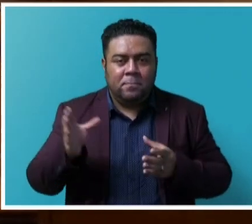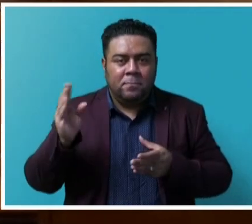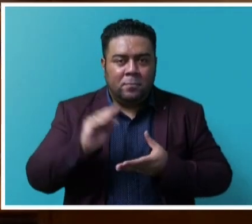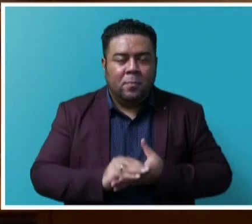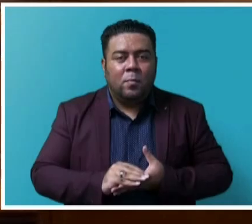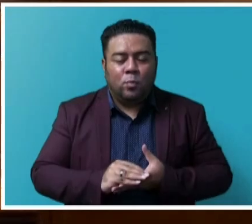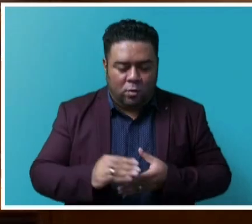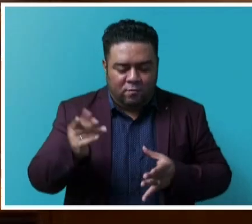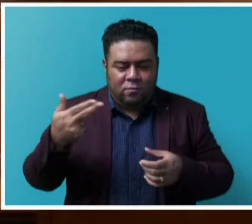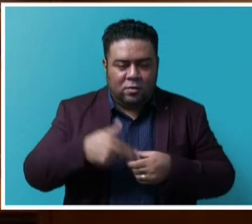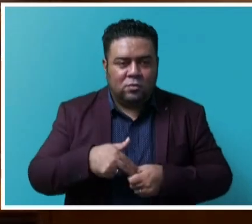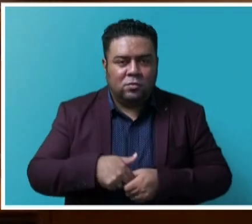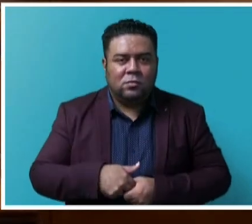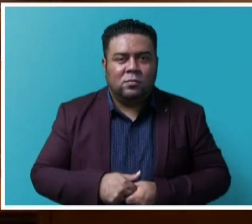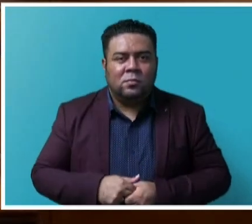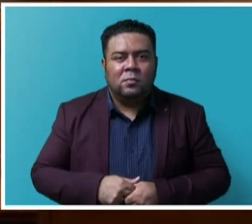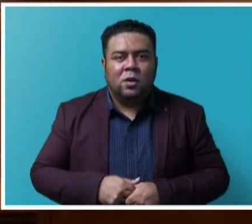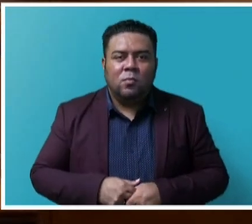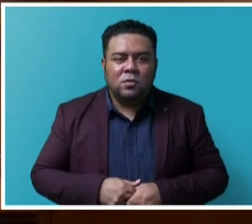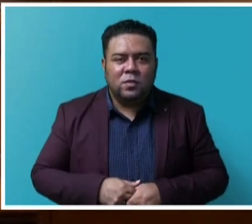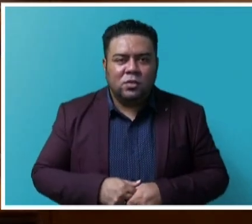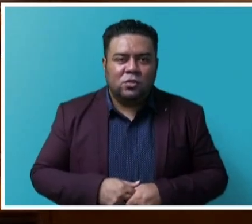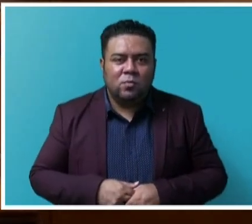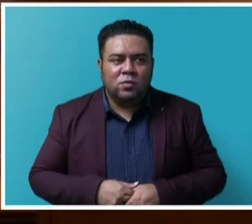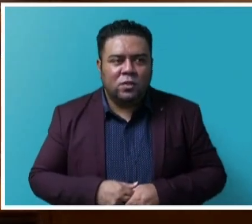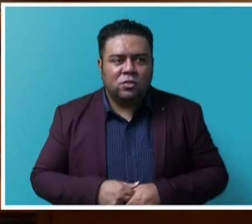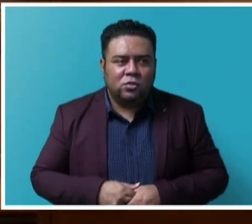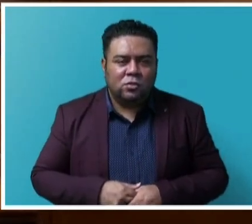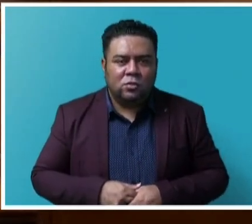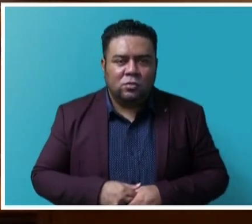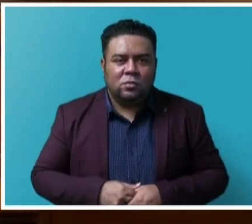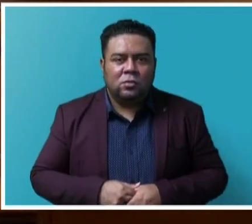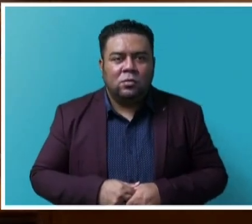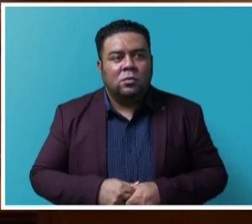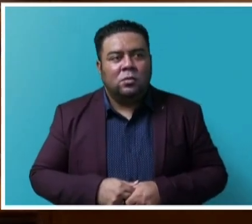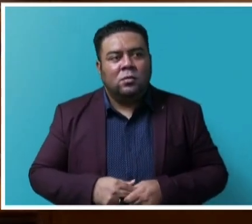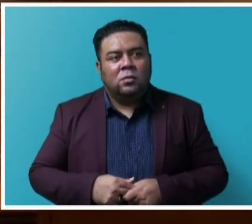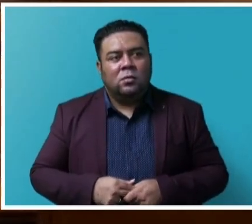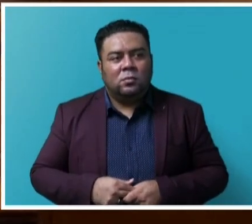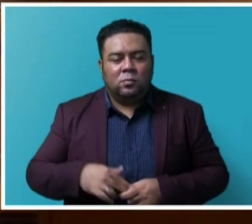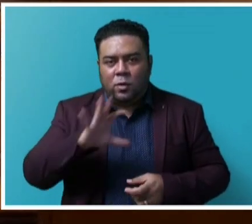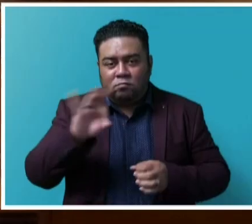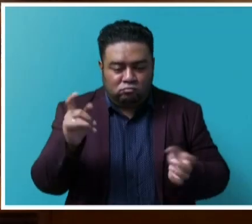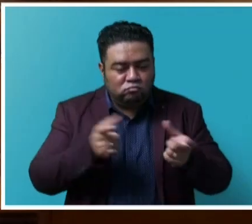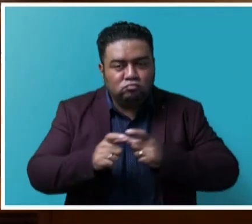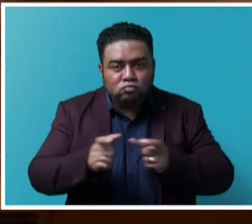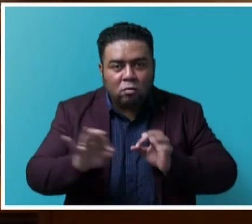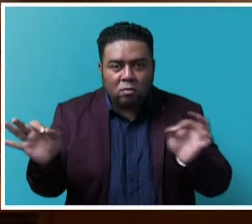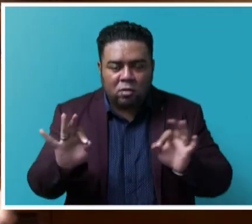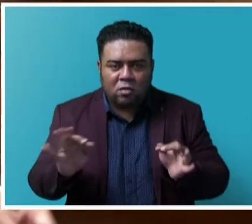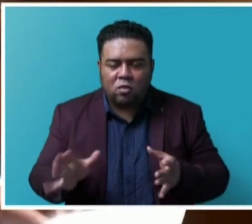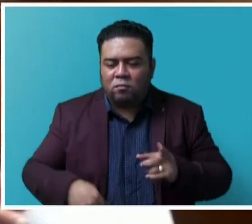inflation. All we can do is to manage ourselves better, yet we have no control over